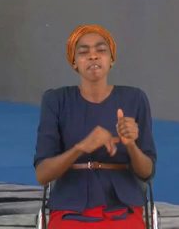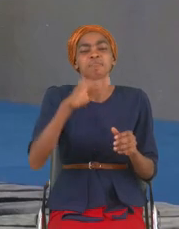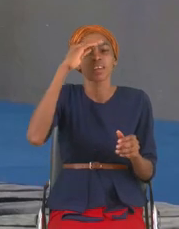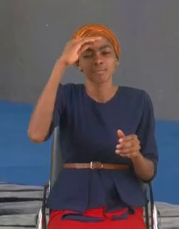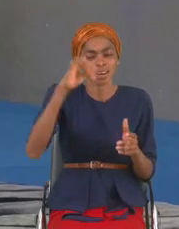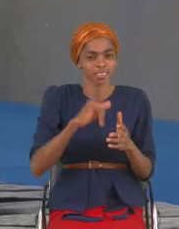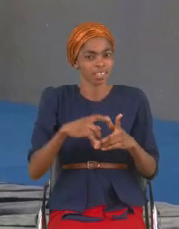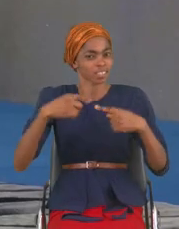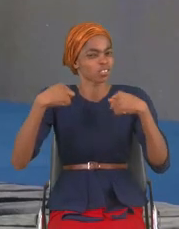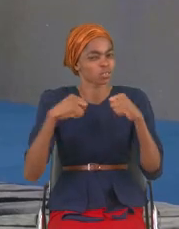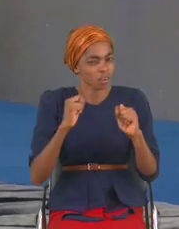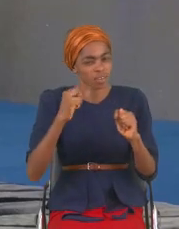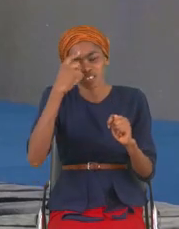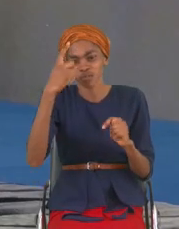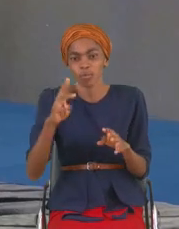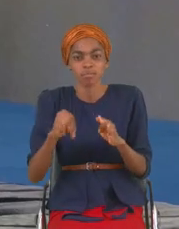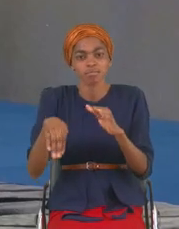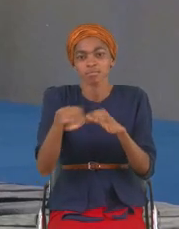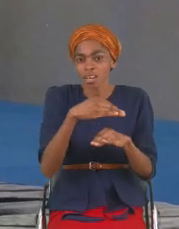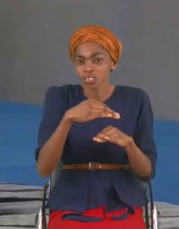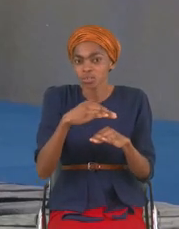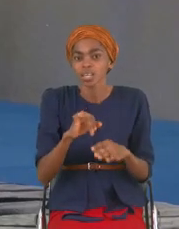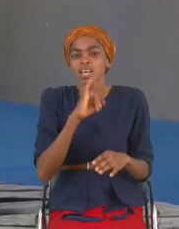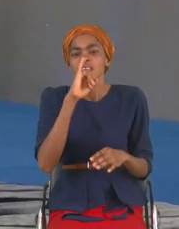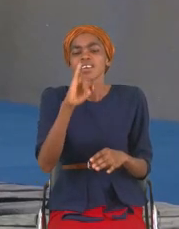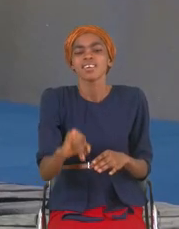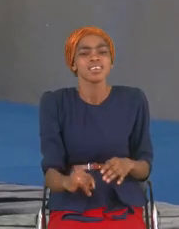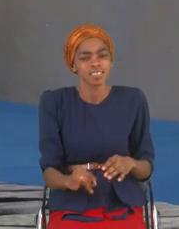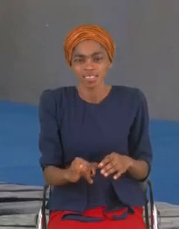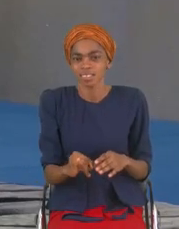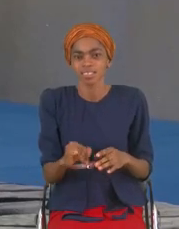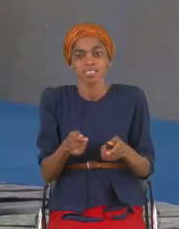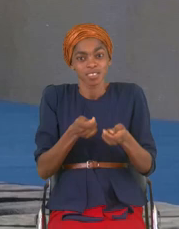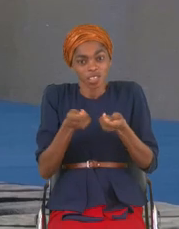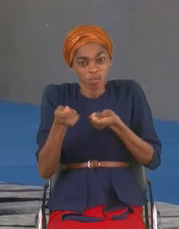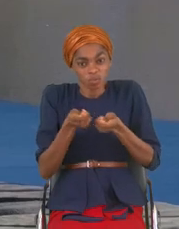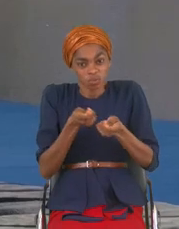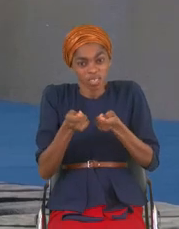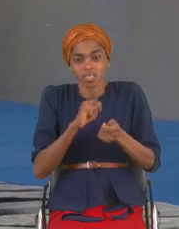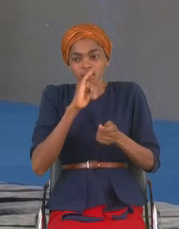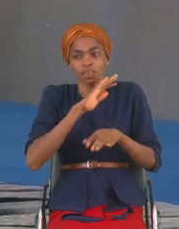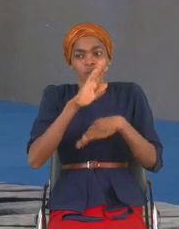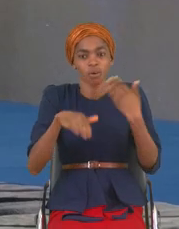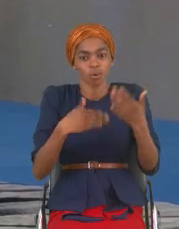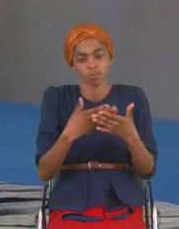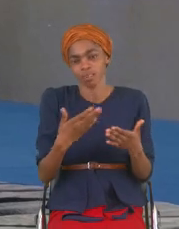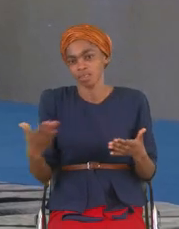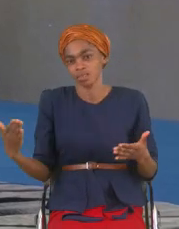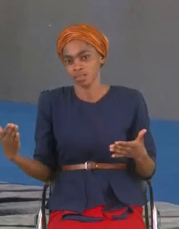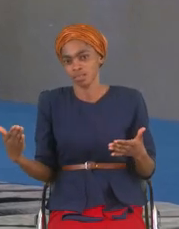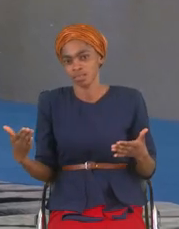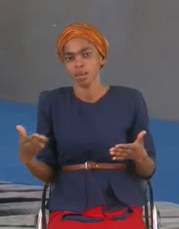that striveth for the mastery is temperate in all things. Temperate in all things. He has